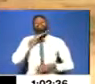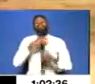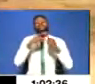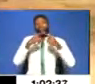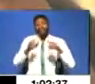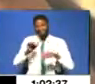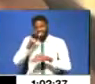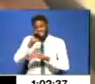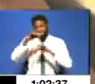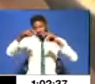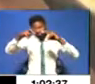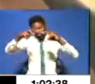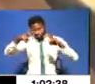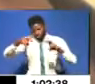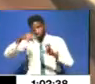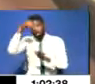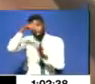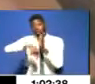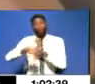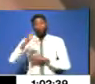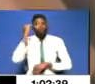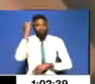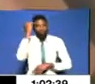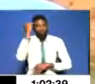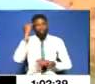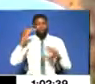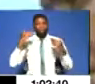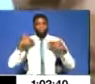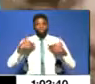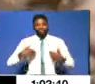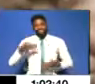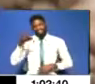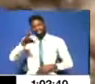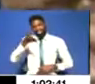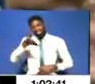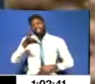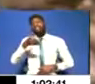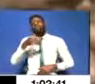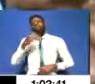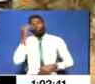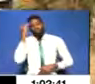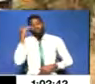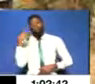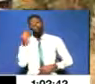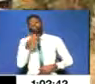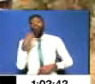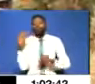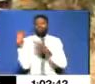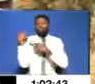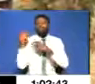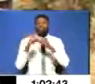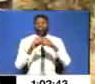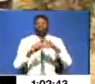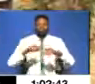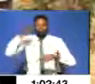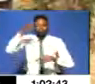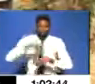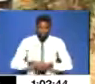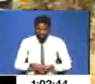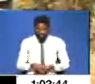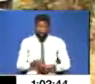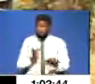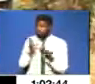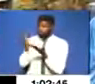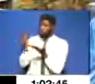to ascertain the identities of the body and know who is behind the killings. In yet another mysterious murder incident,